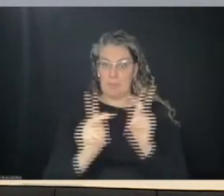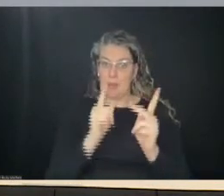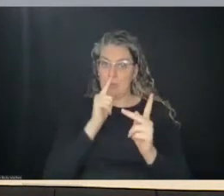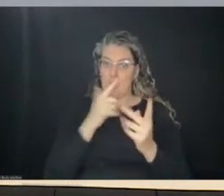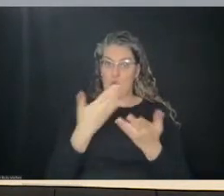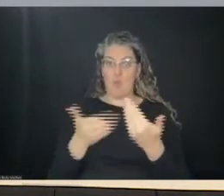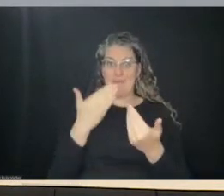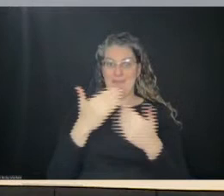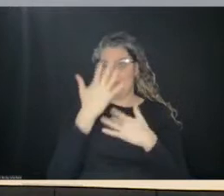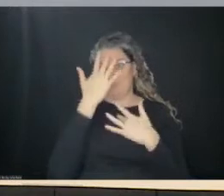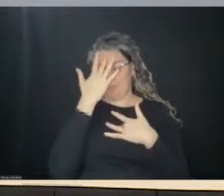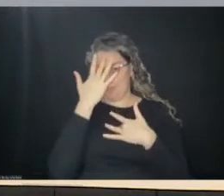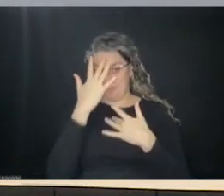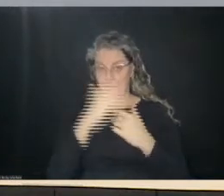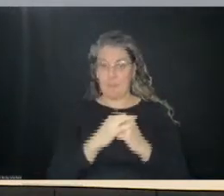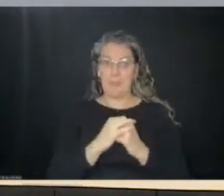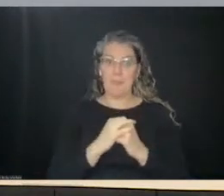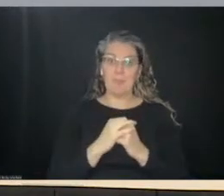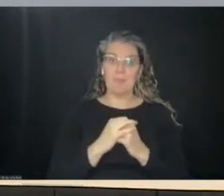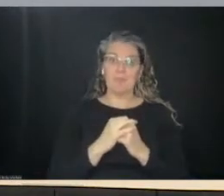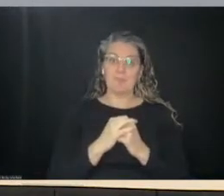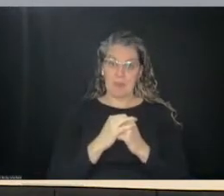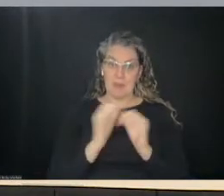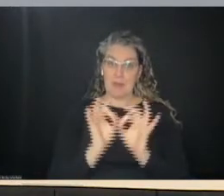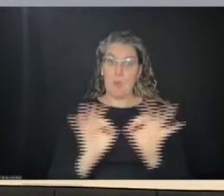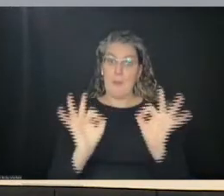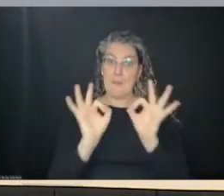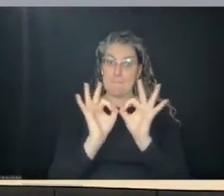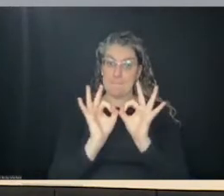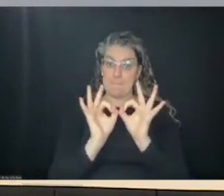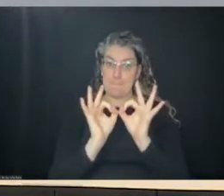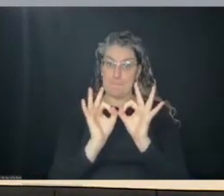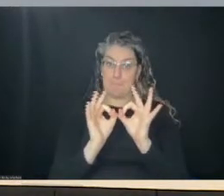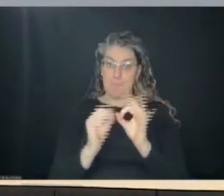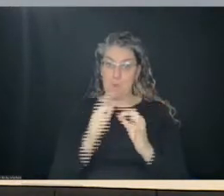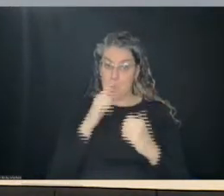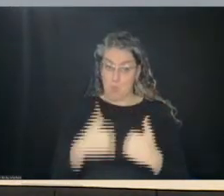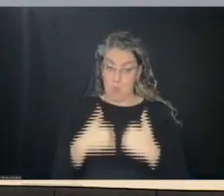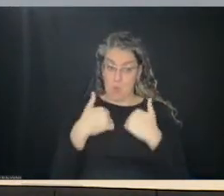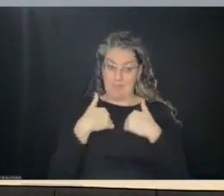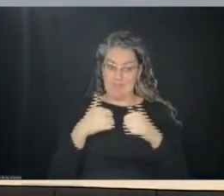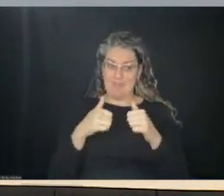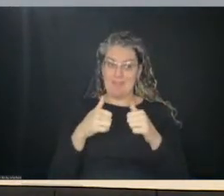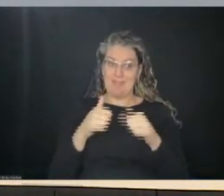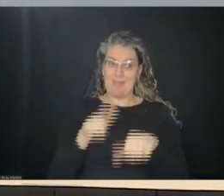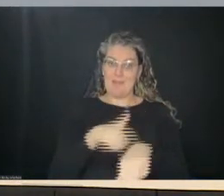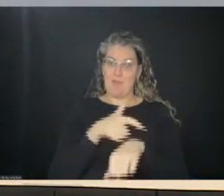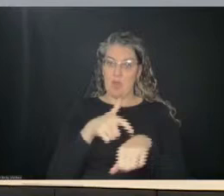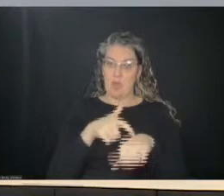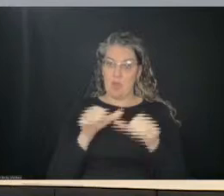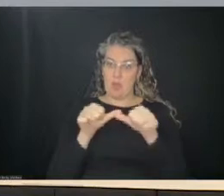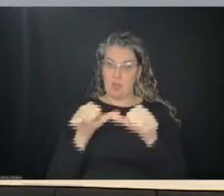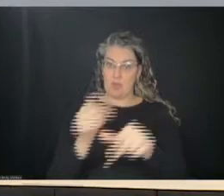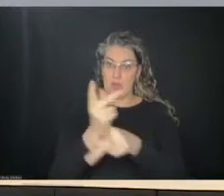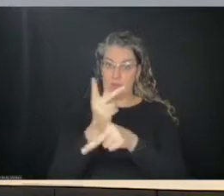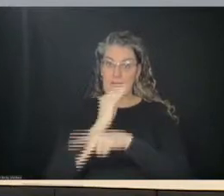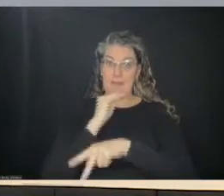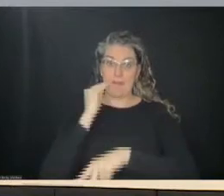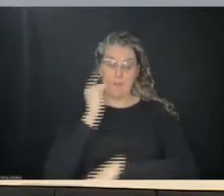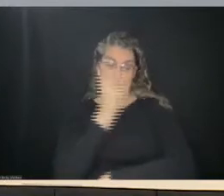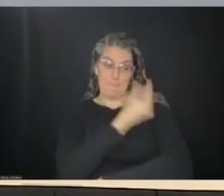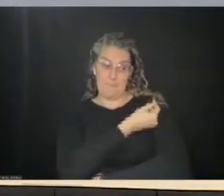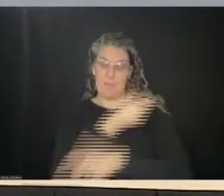The vaccine uptake among long-term care residents has been excellent, with 91% fully vaccinated with 2 doses.